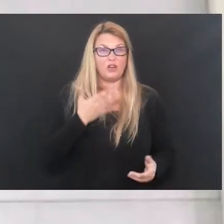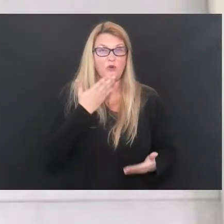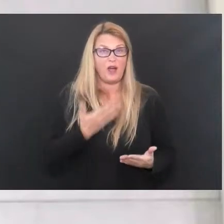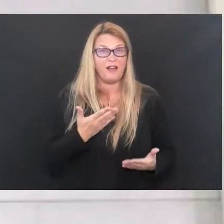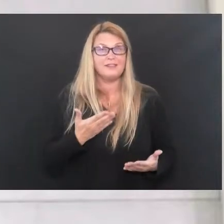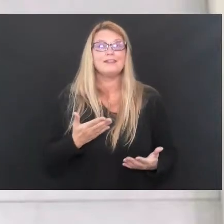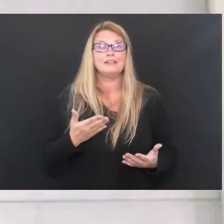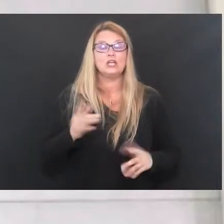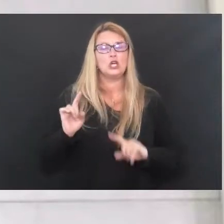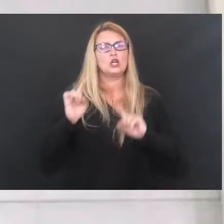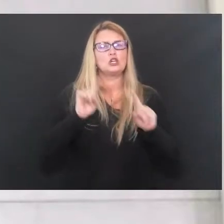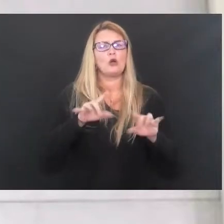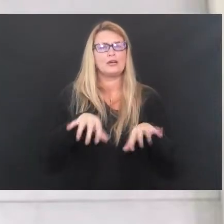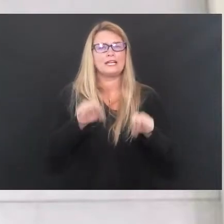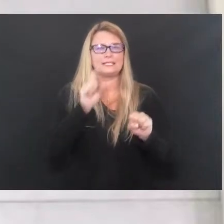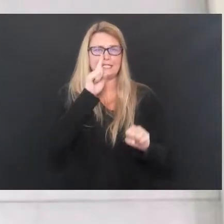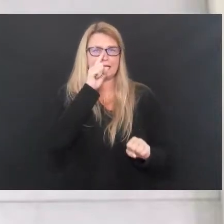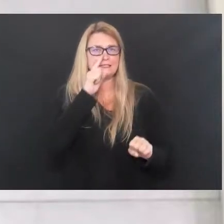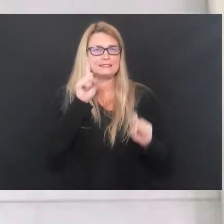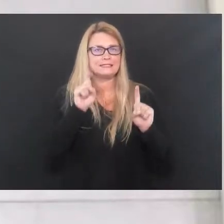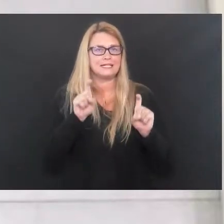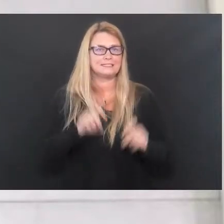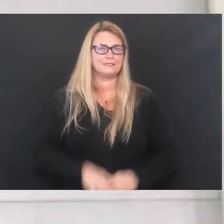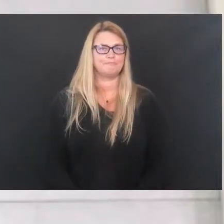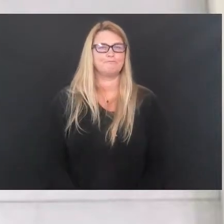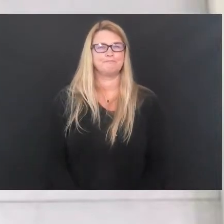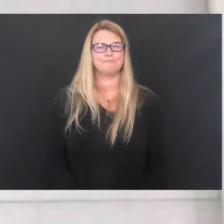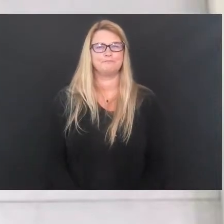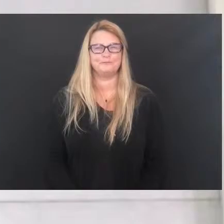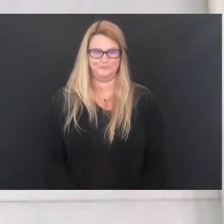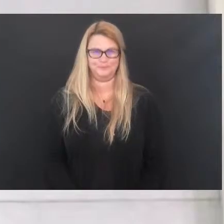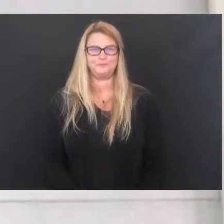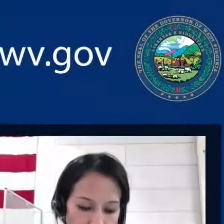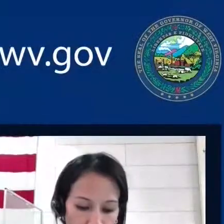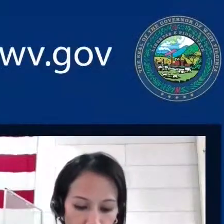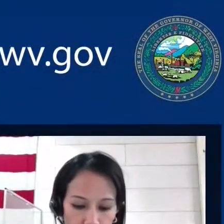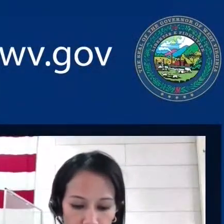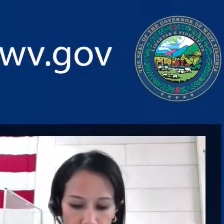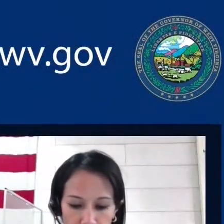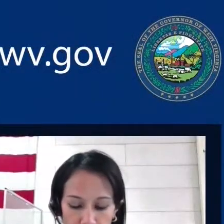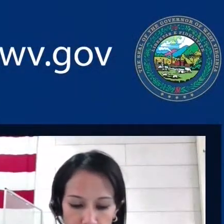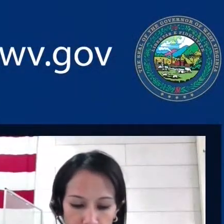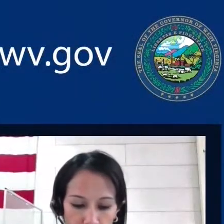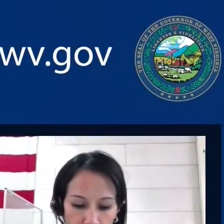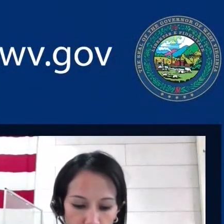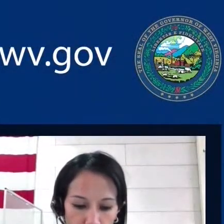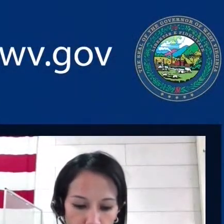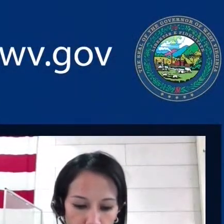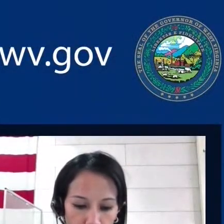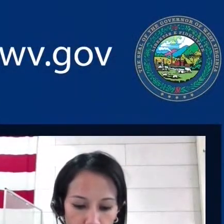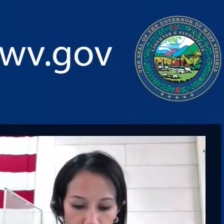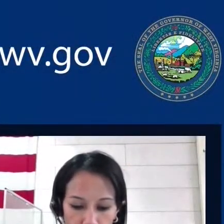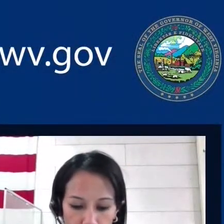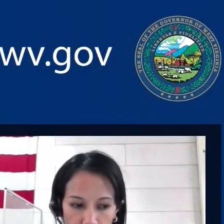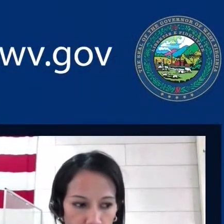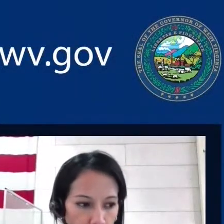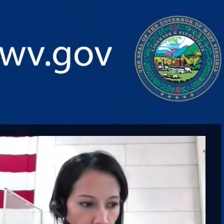across the state that are still free. Thank you. Thank you, Dr. Amjad. Next is Secretary Bill Crouch with the DHHR.